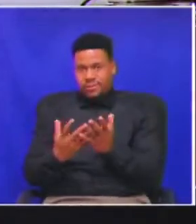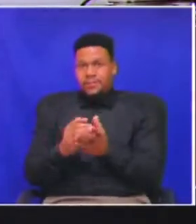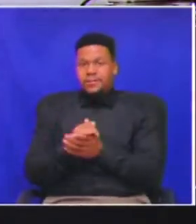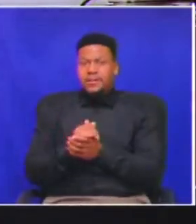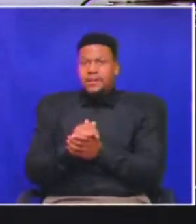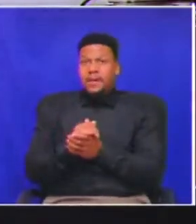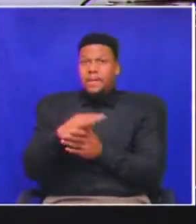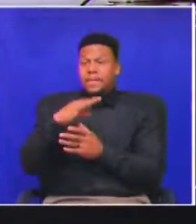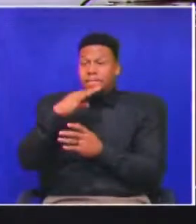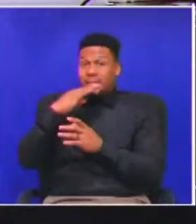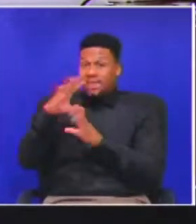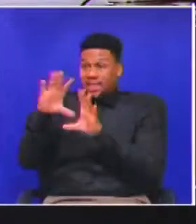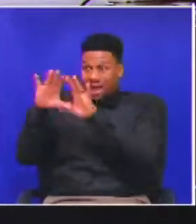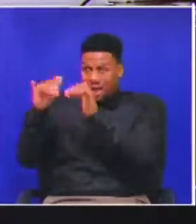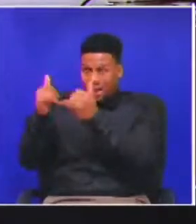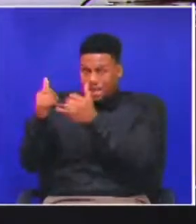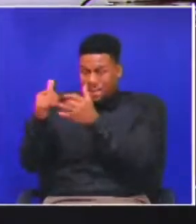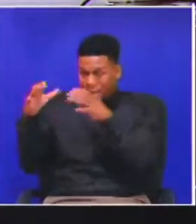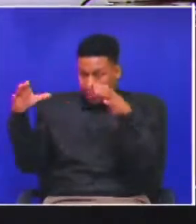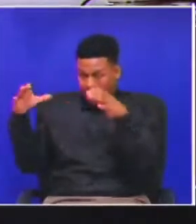have identified that